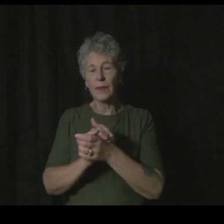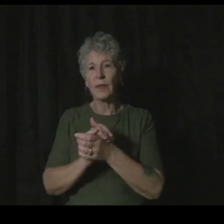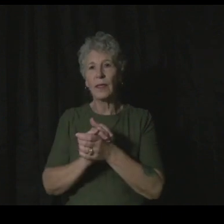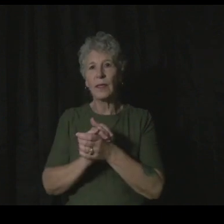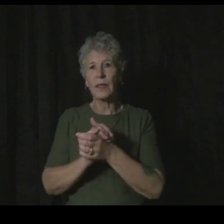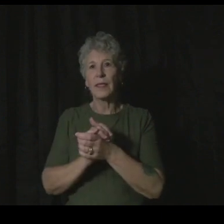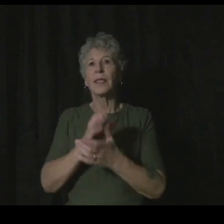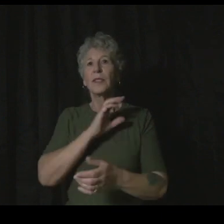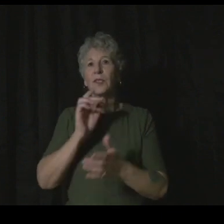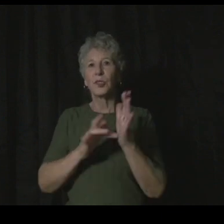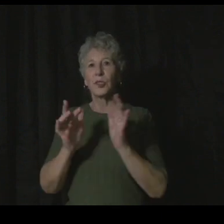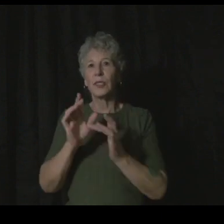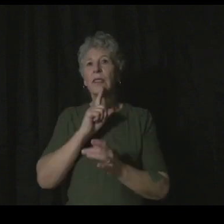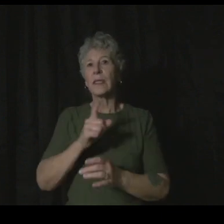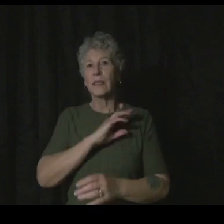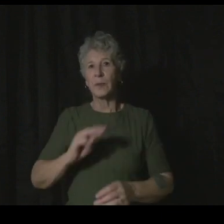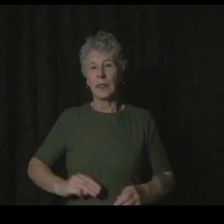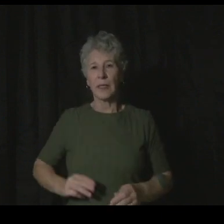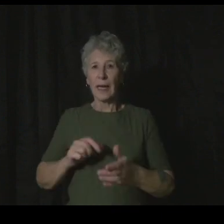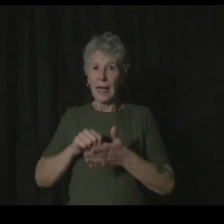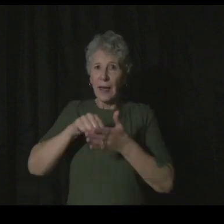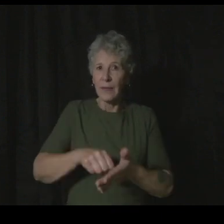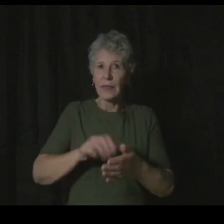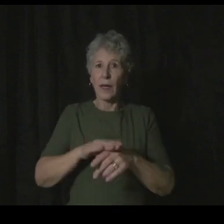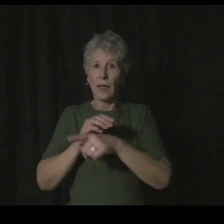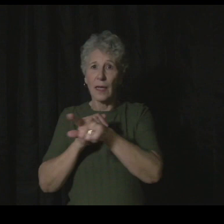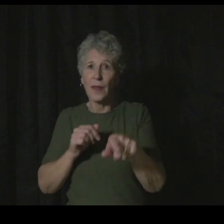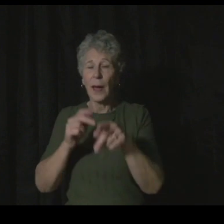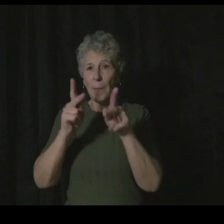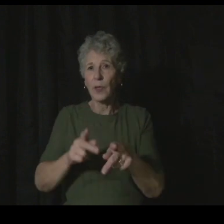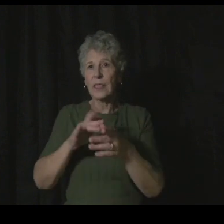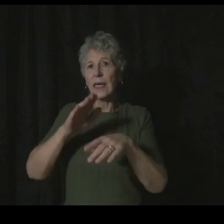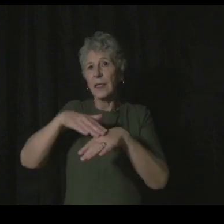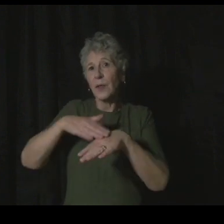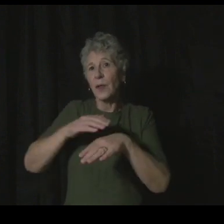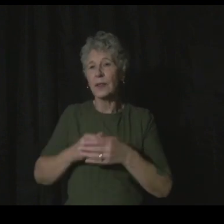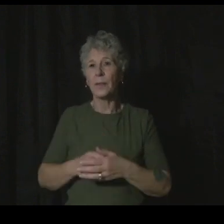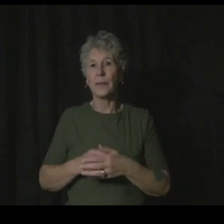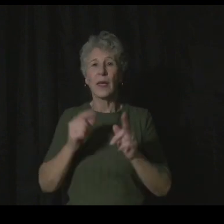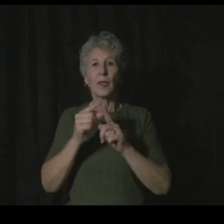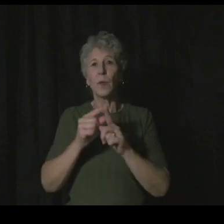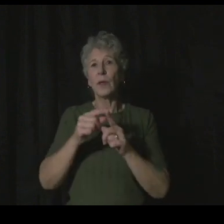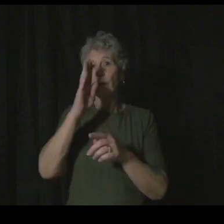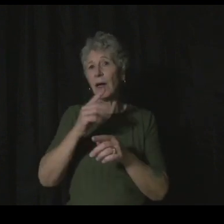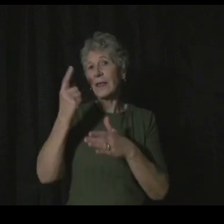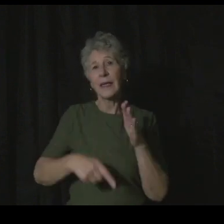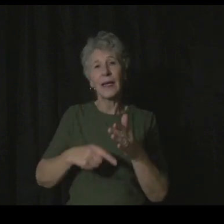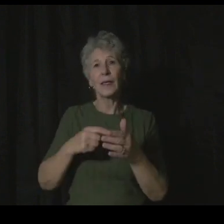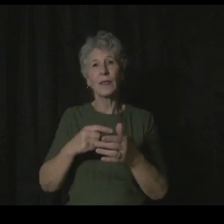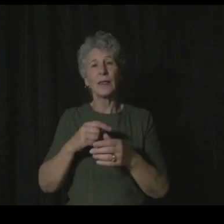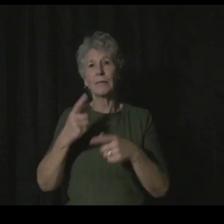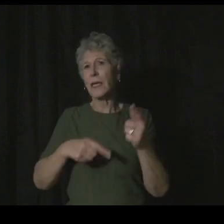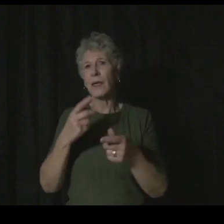here. And so the emphasis is upon him who calls. This is why we say the word of God cannot fail. God, what